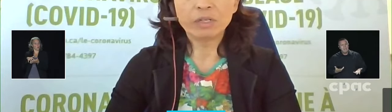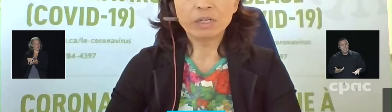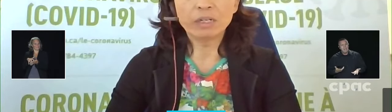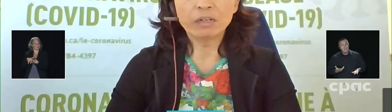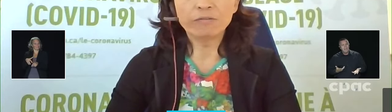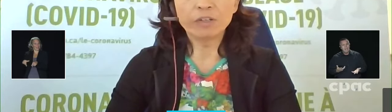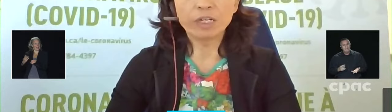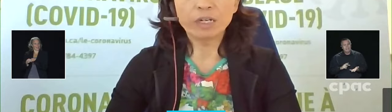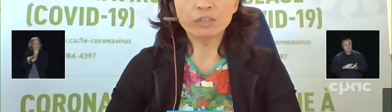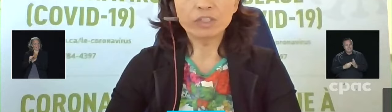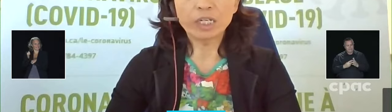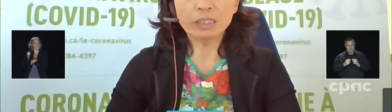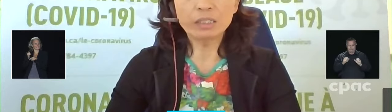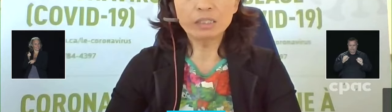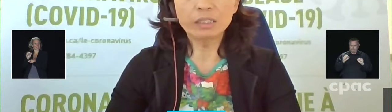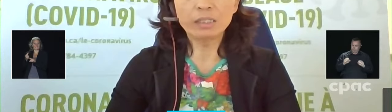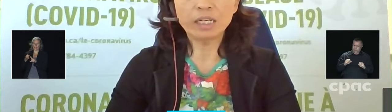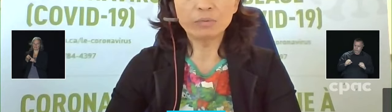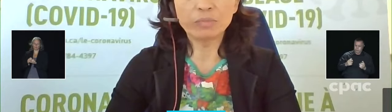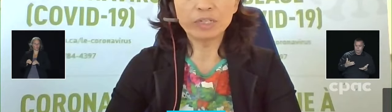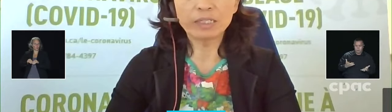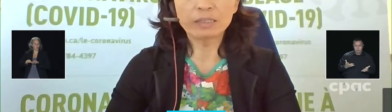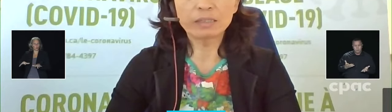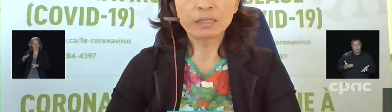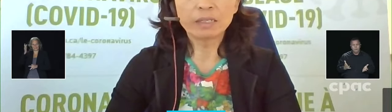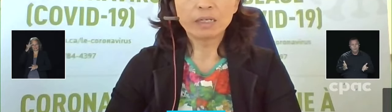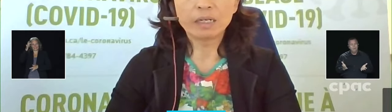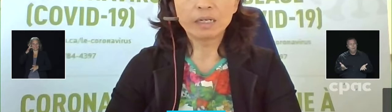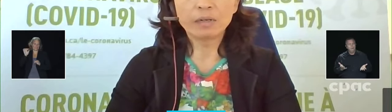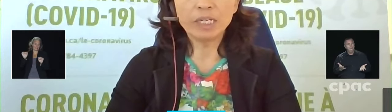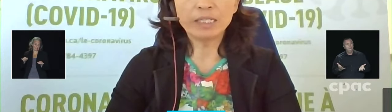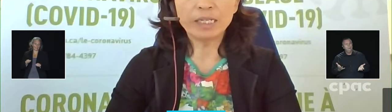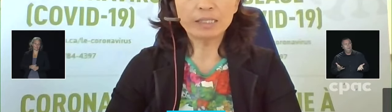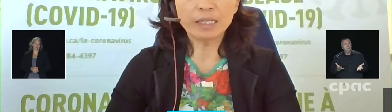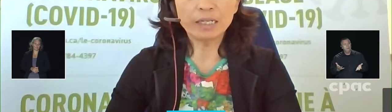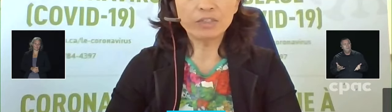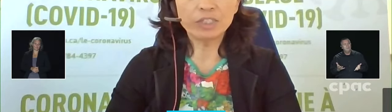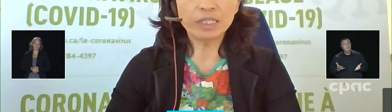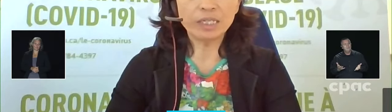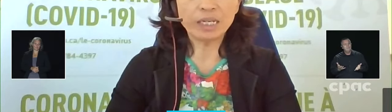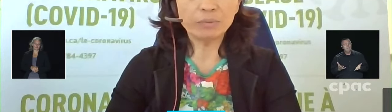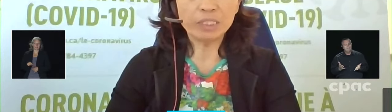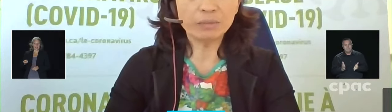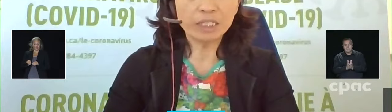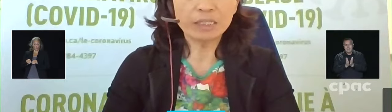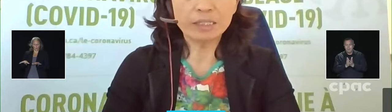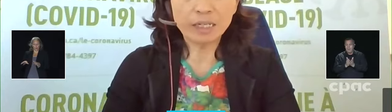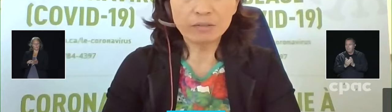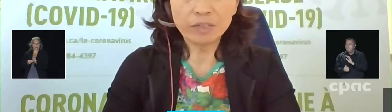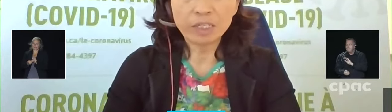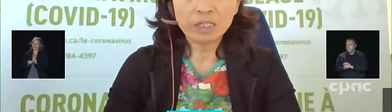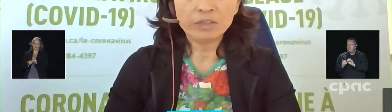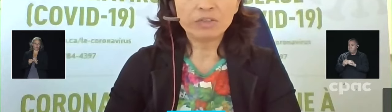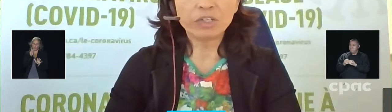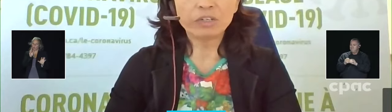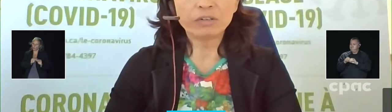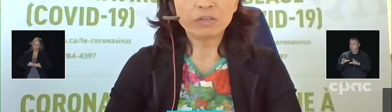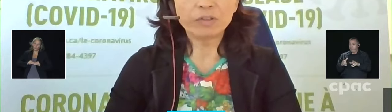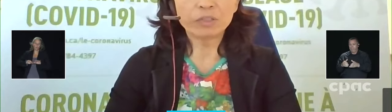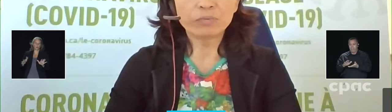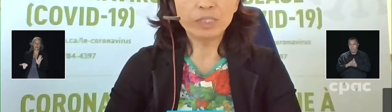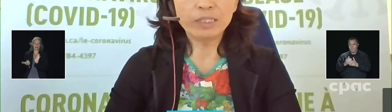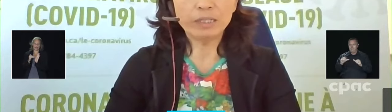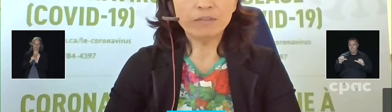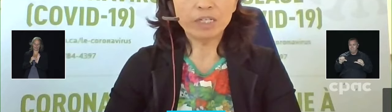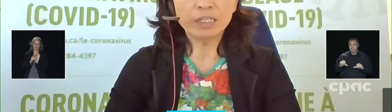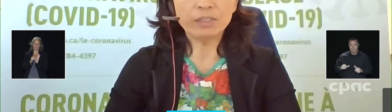potential for large clusters, outbreaks, and an escalation in the epidemic itself. So,